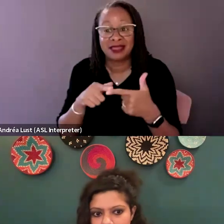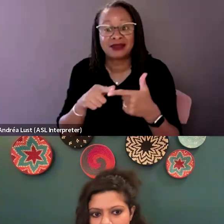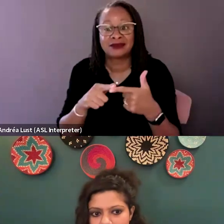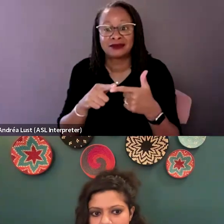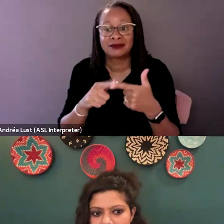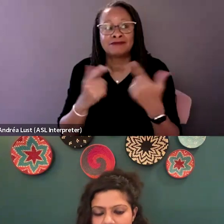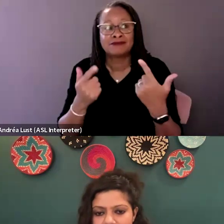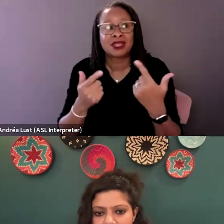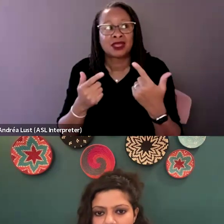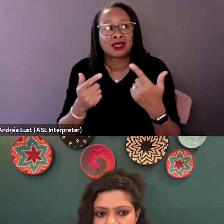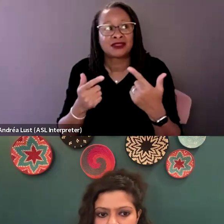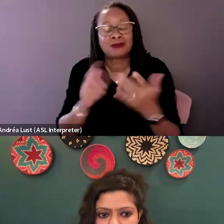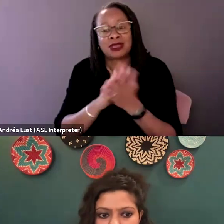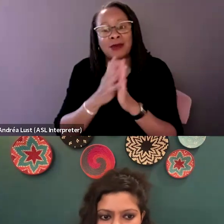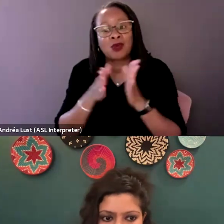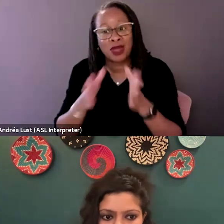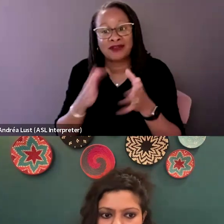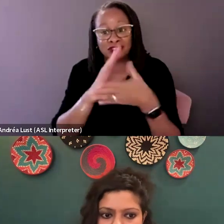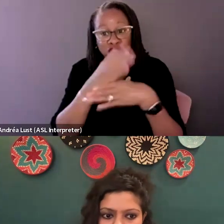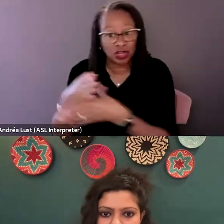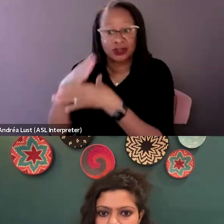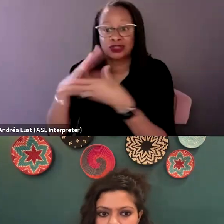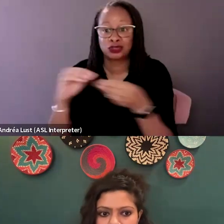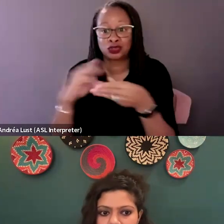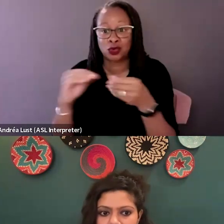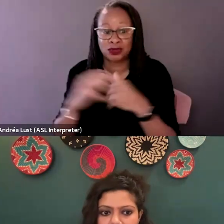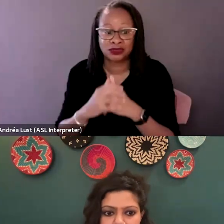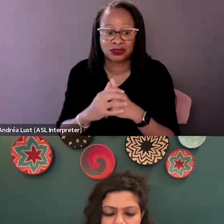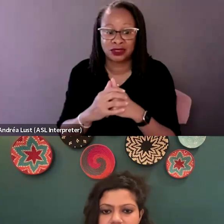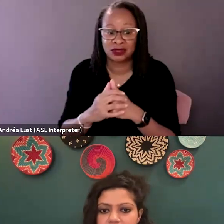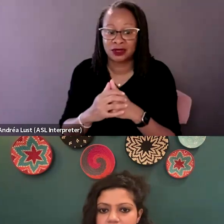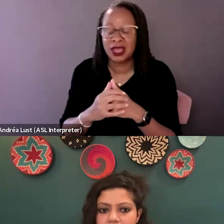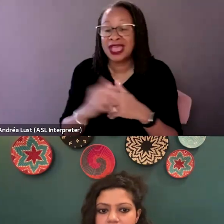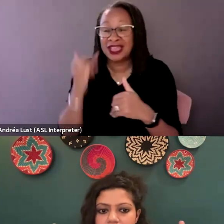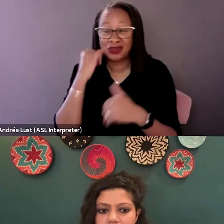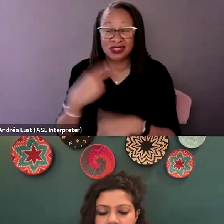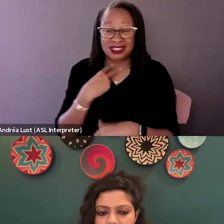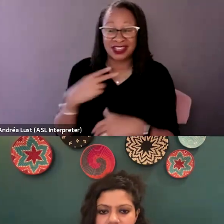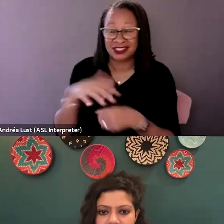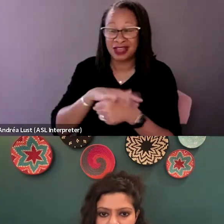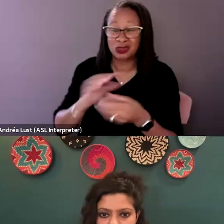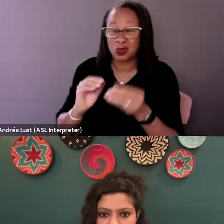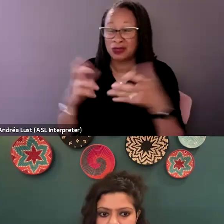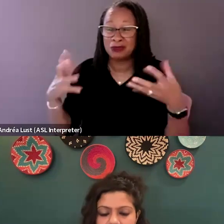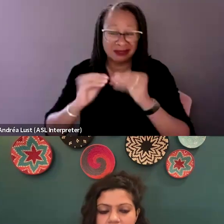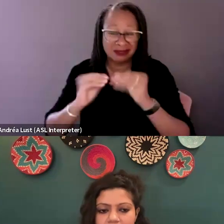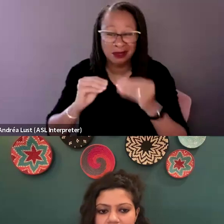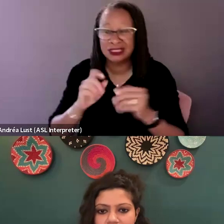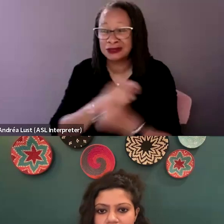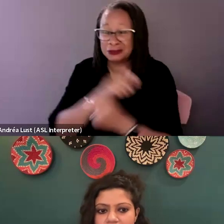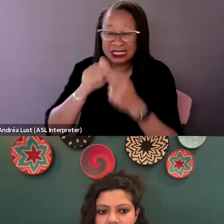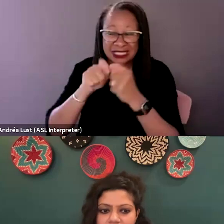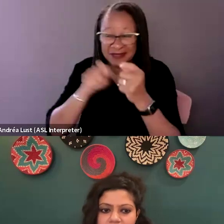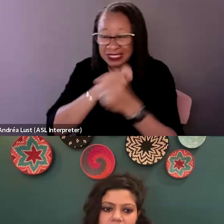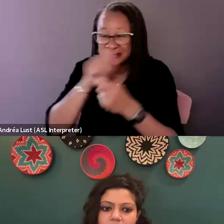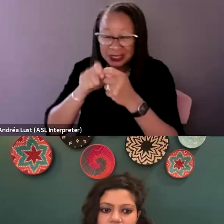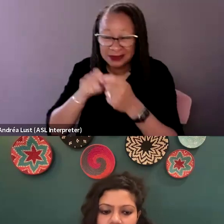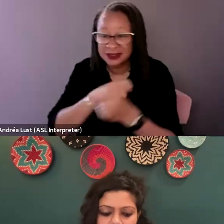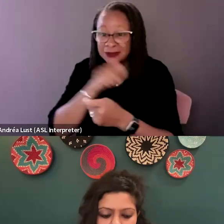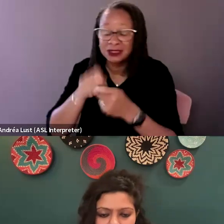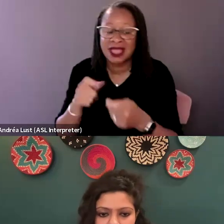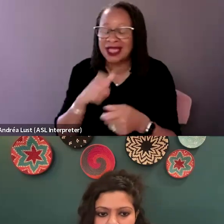like Tarkovsky, or even Apichat Pong also, you said, which is very interesting. I Yeah. didn't think of it, but yes. Yeah, I mean, which is to say that maybe geography is